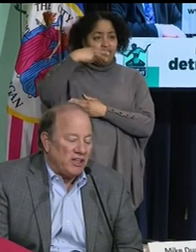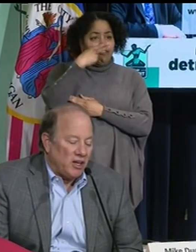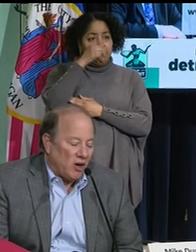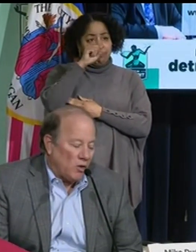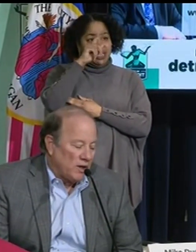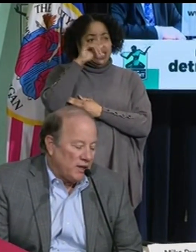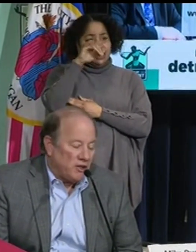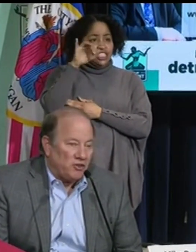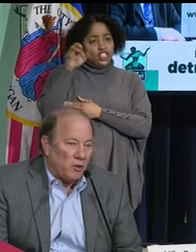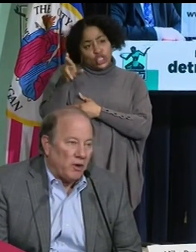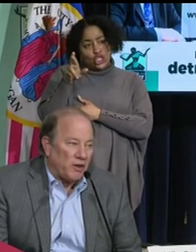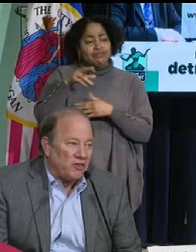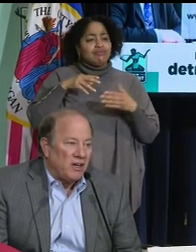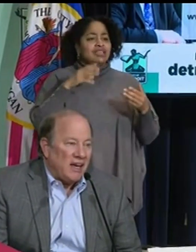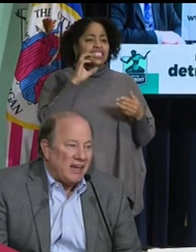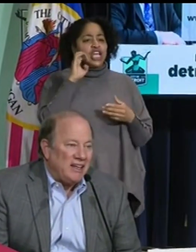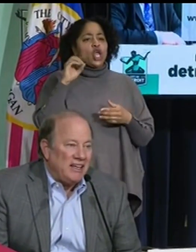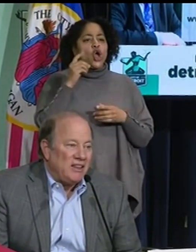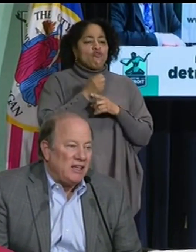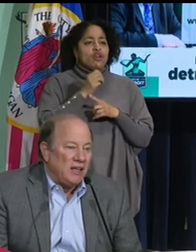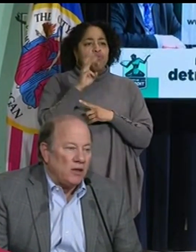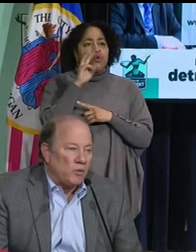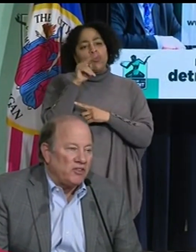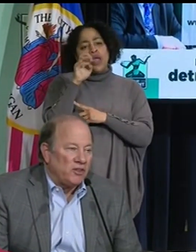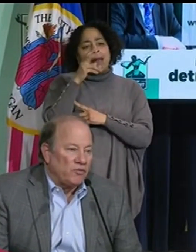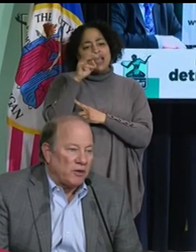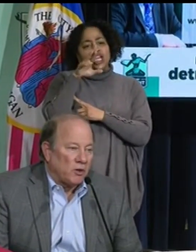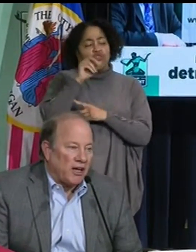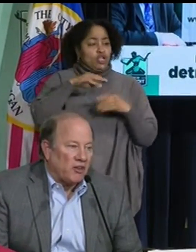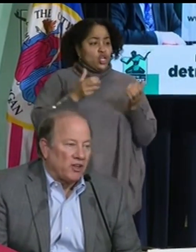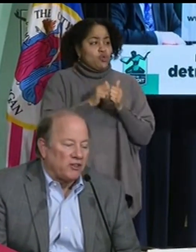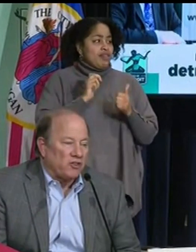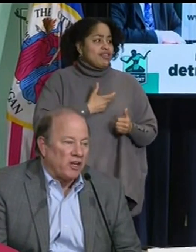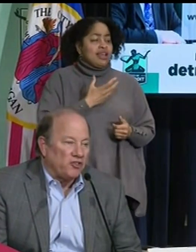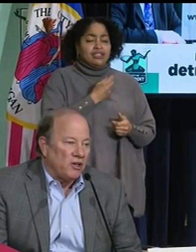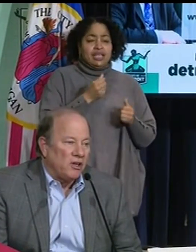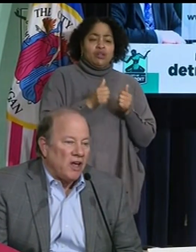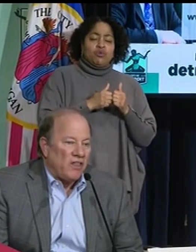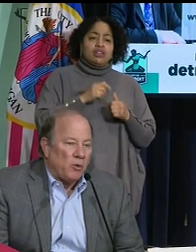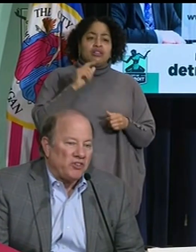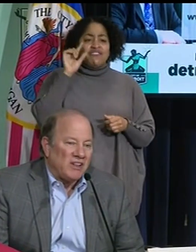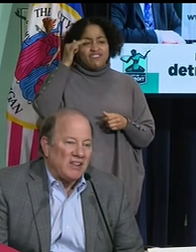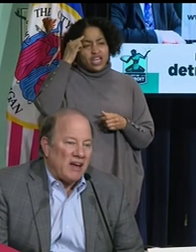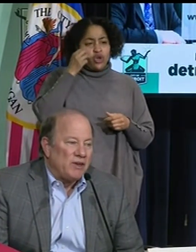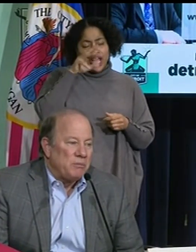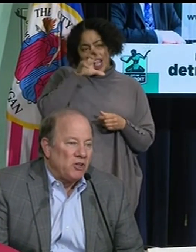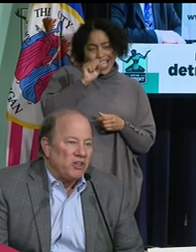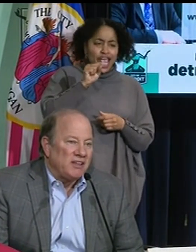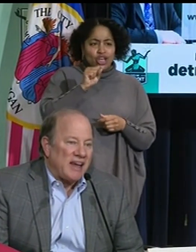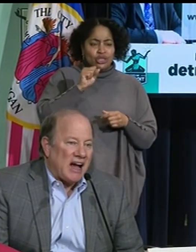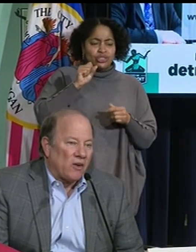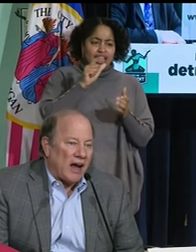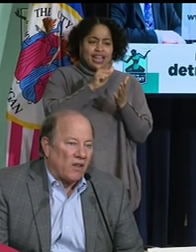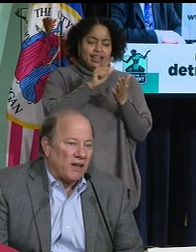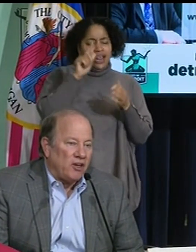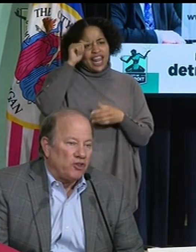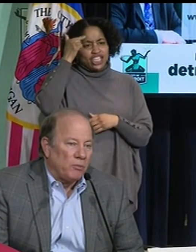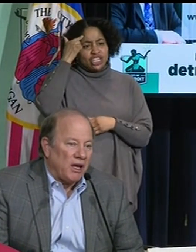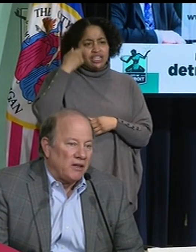the CEO, is here with us. And in the recent federal CARES legislation, there was an $11